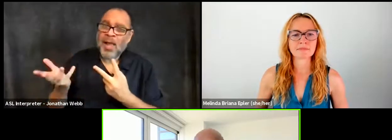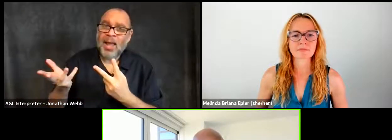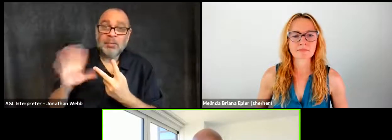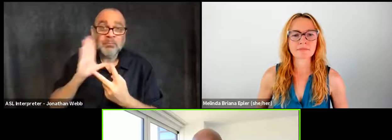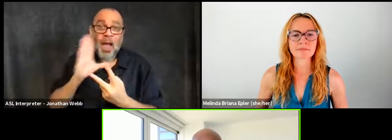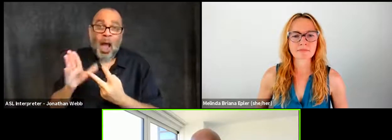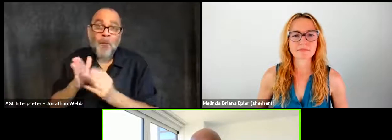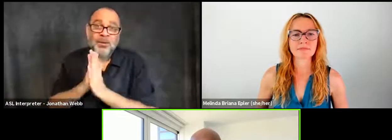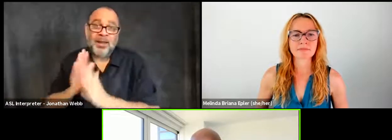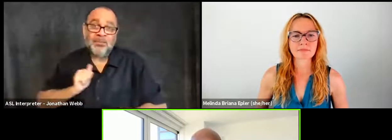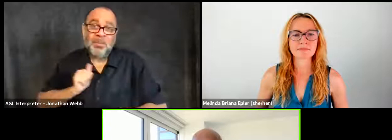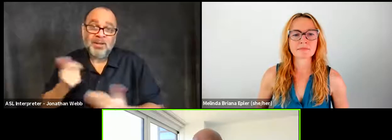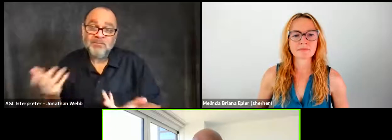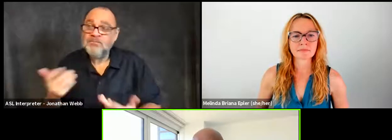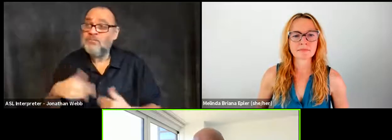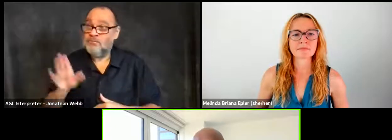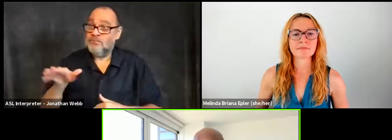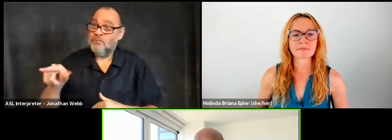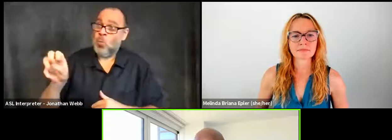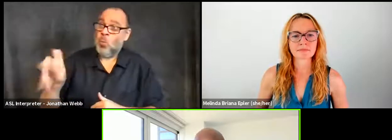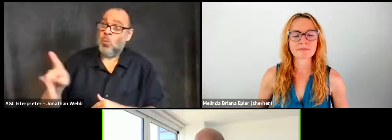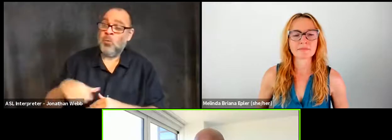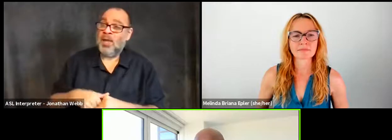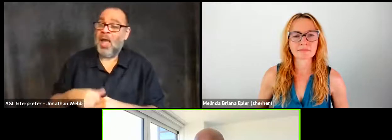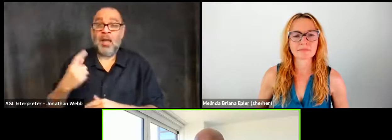am I okay? Am I okay mentally? Am I okay physically?